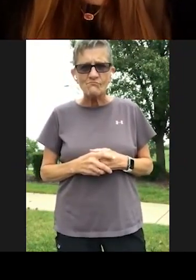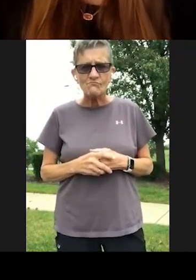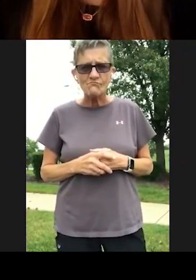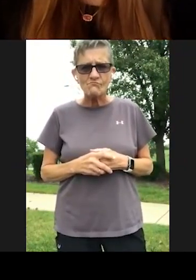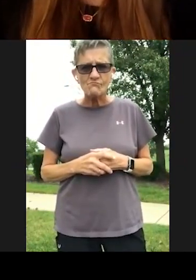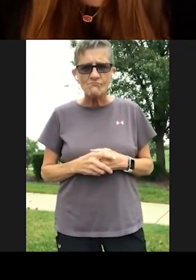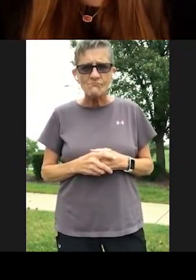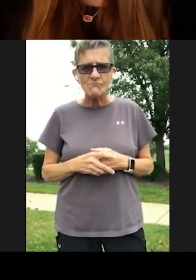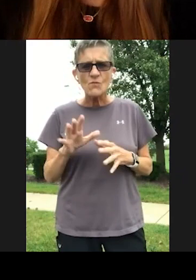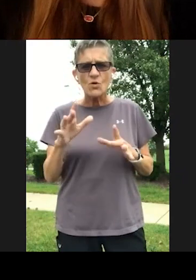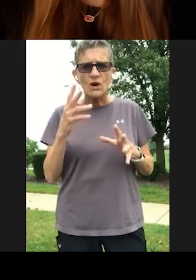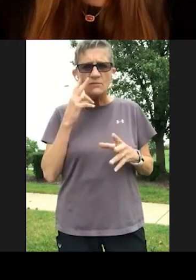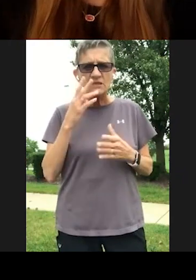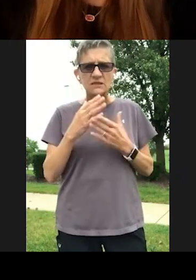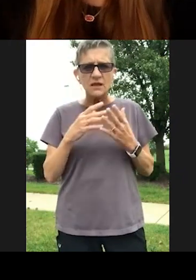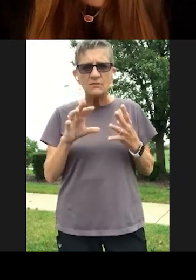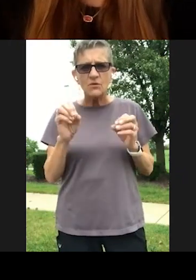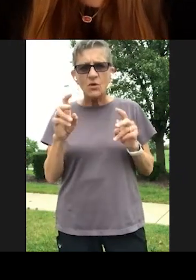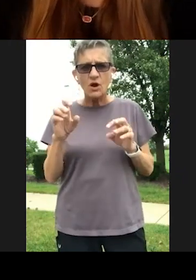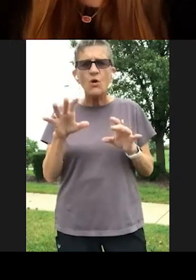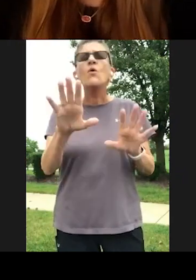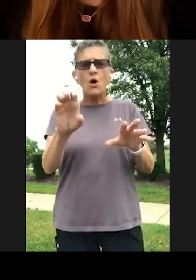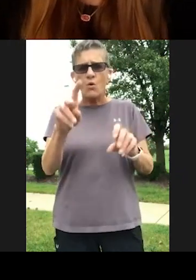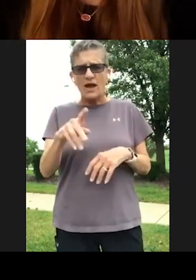Okay, so I'm seeing some to everyone. So okay.